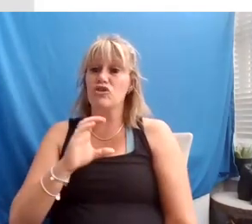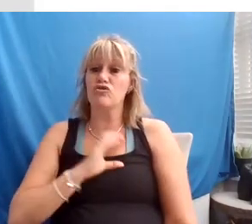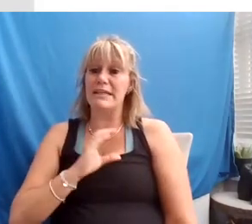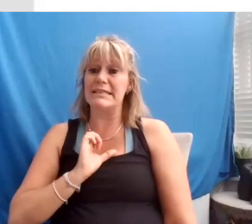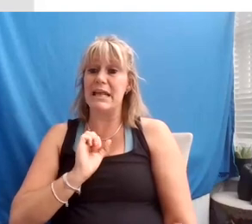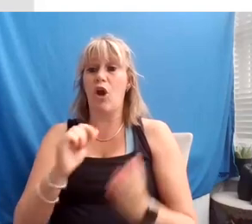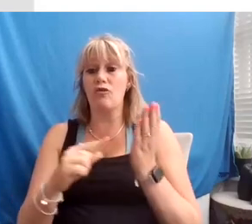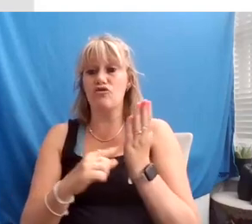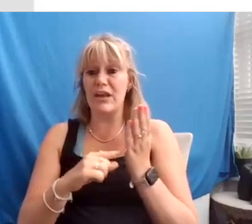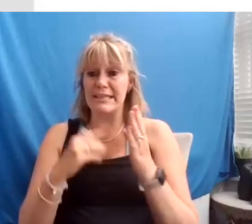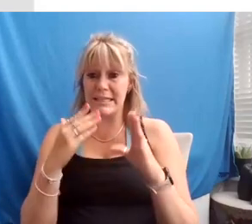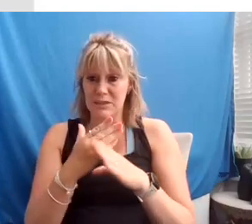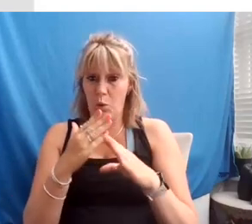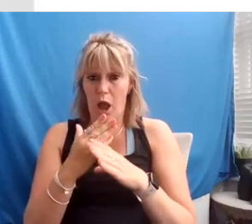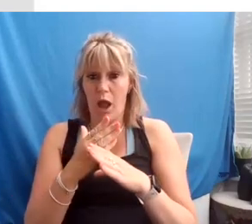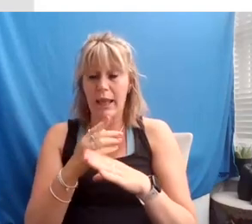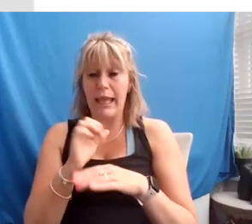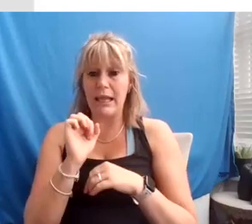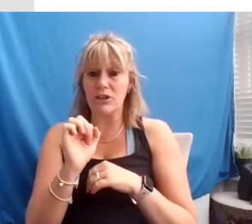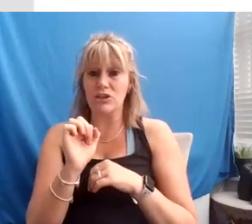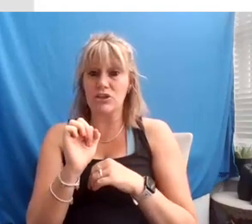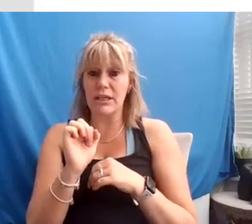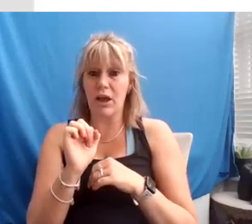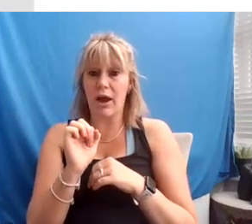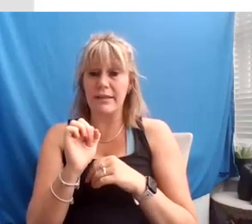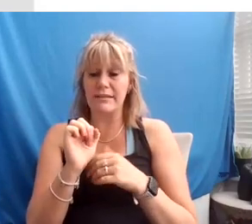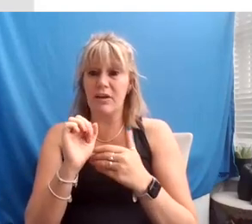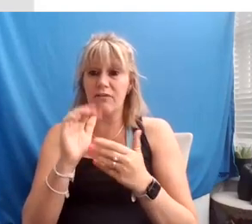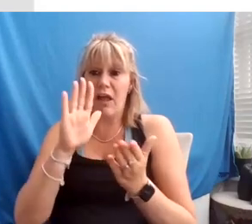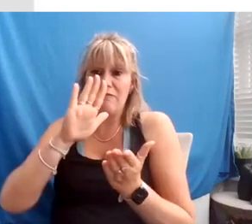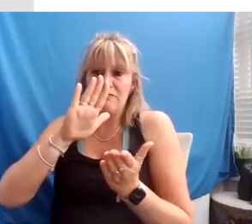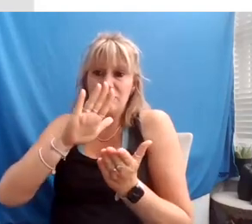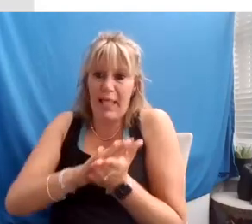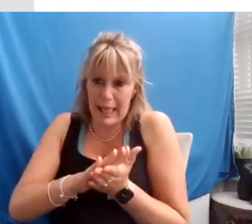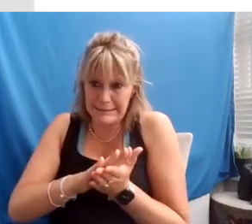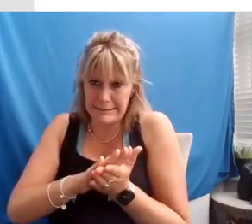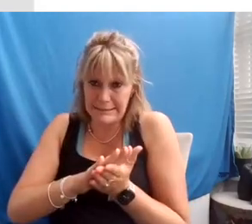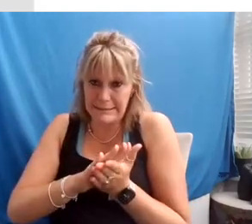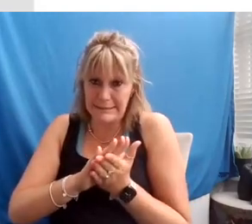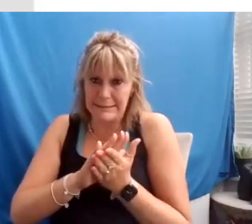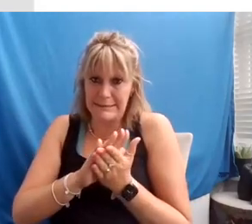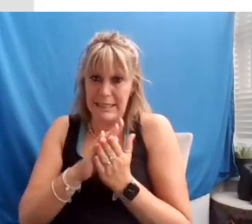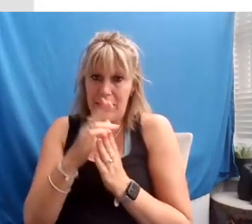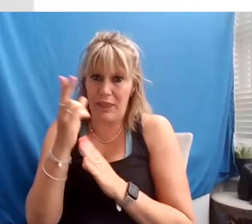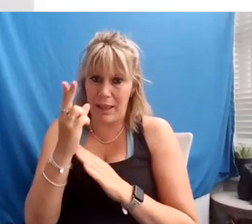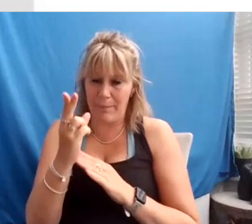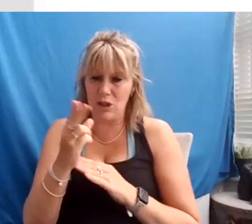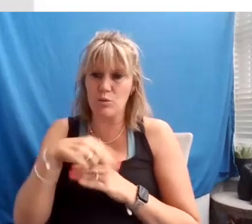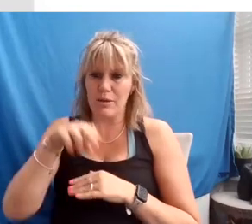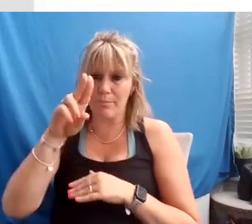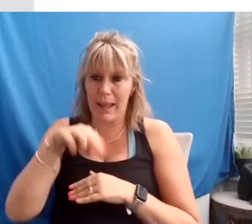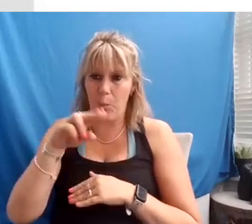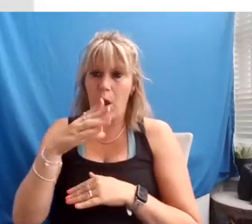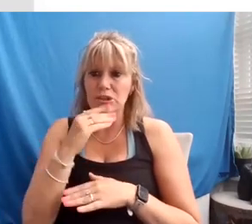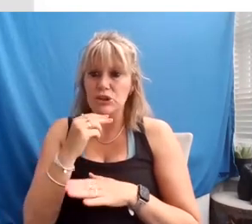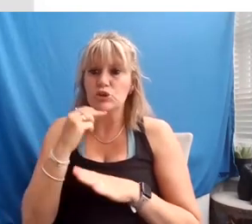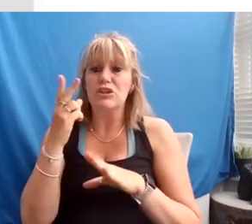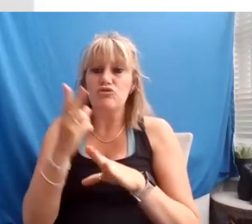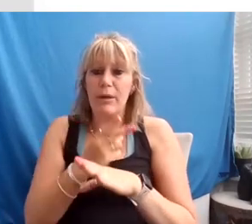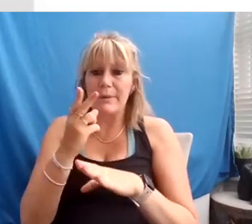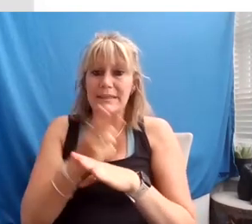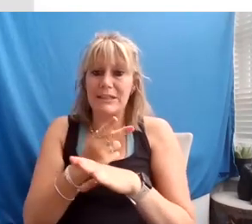is she tends to flatten the whole image with the paintwork. And she uses repetition. So you've got